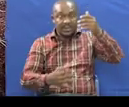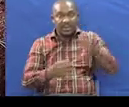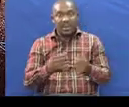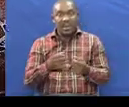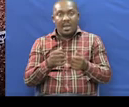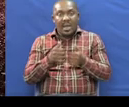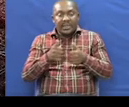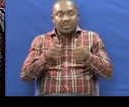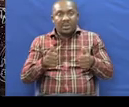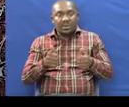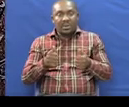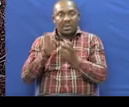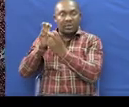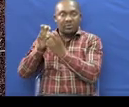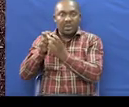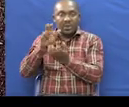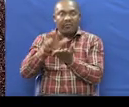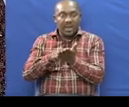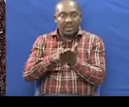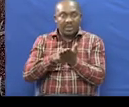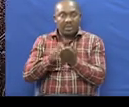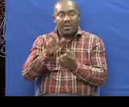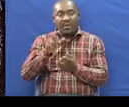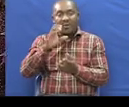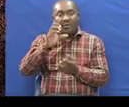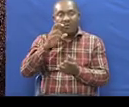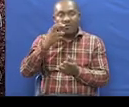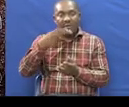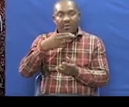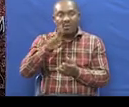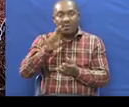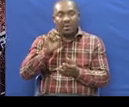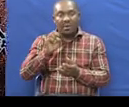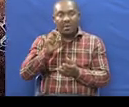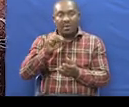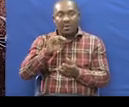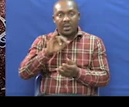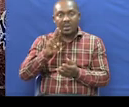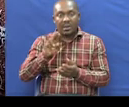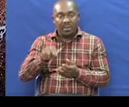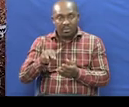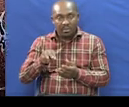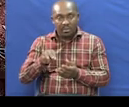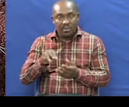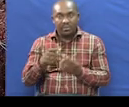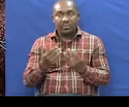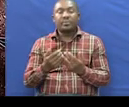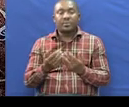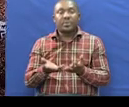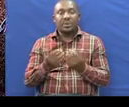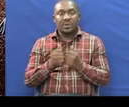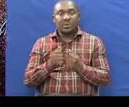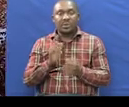because chromium, its atomic number is 24, the number of electrons are 24. So